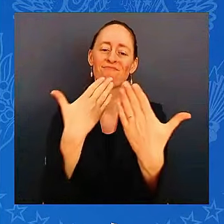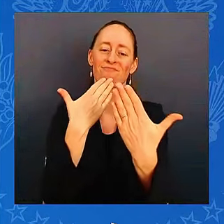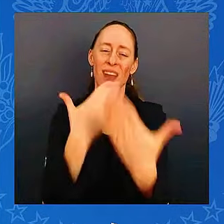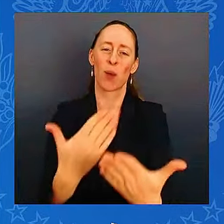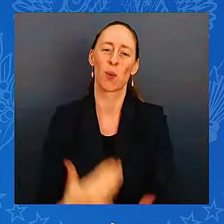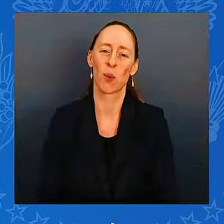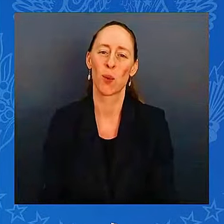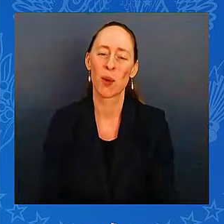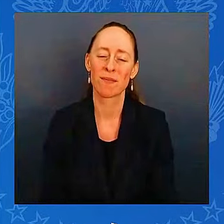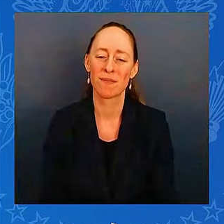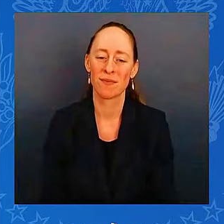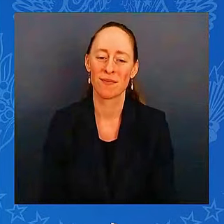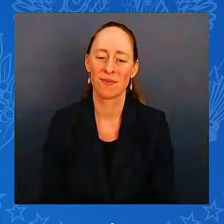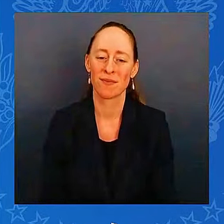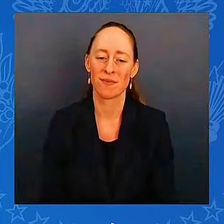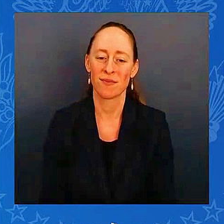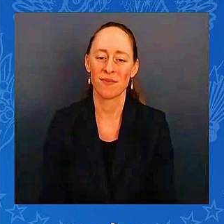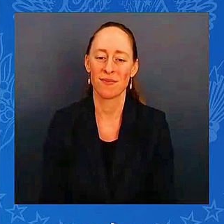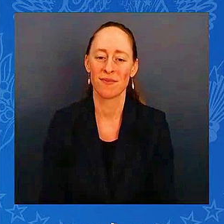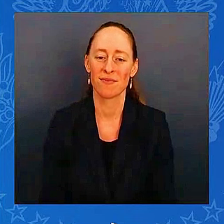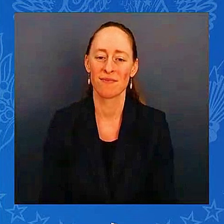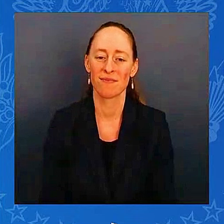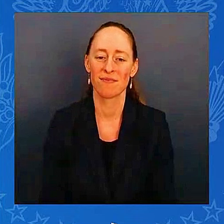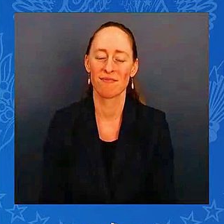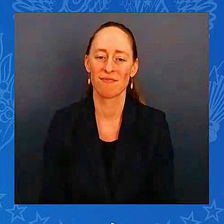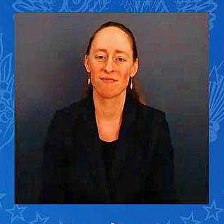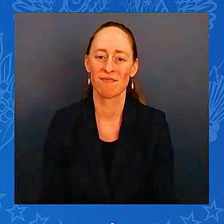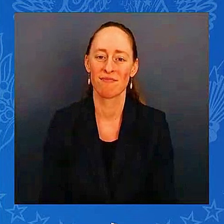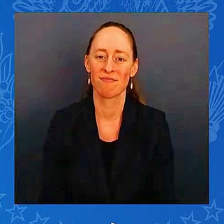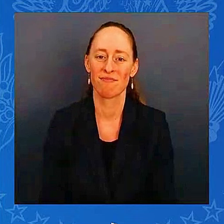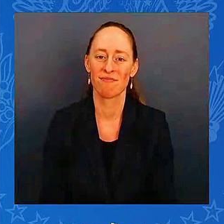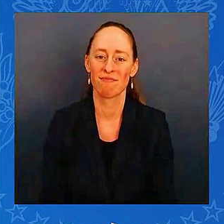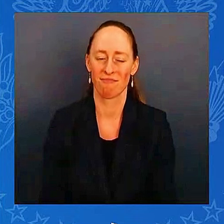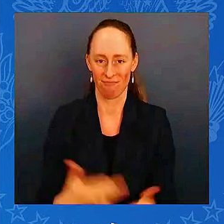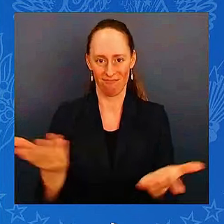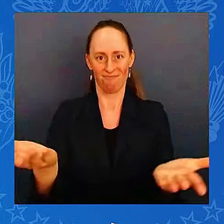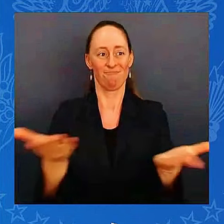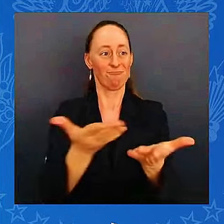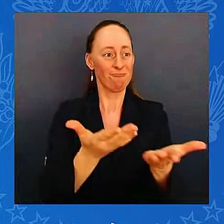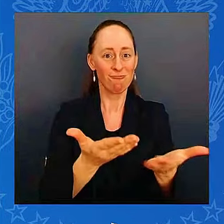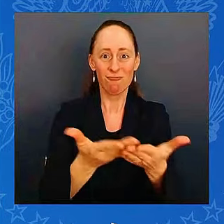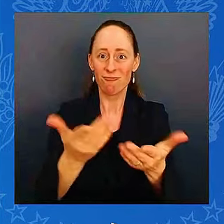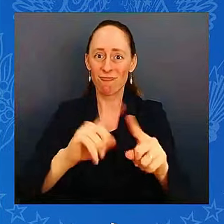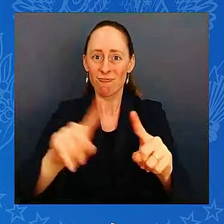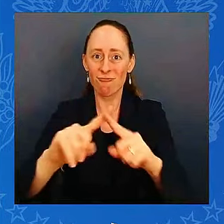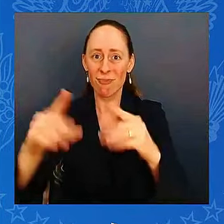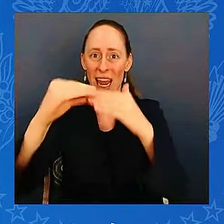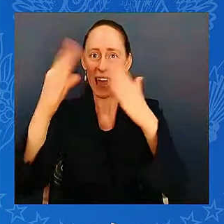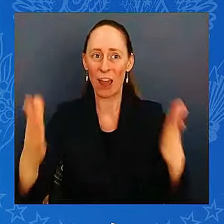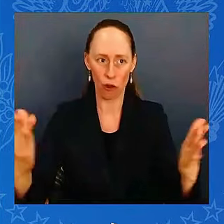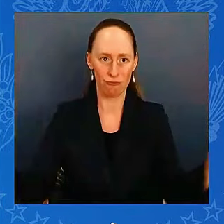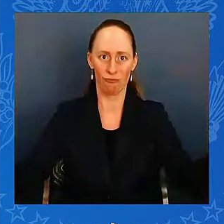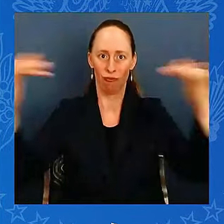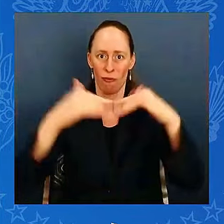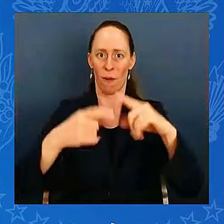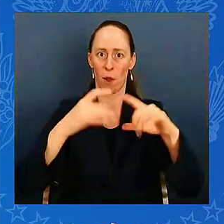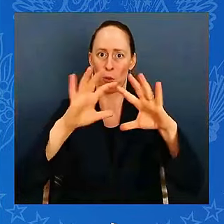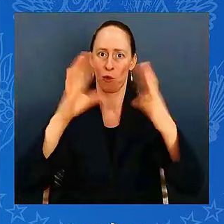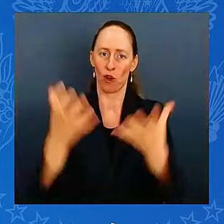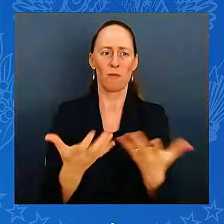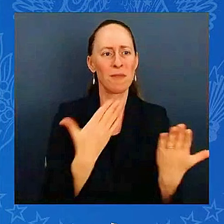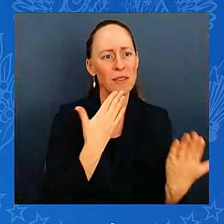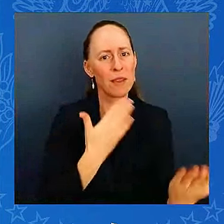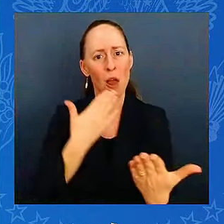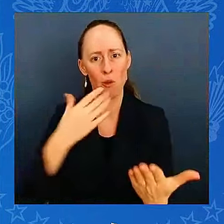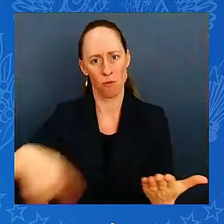To all my fellow leaders from nations around the world, thank you for being here. It makes a big difference. A couple of years ago,